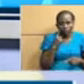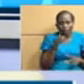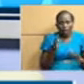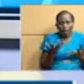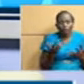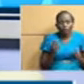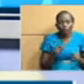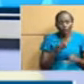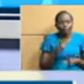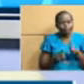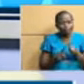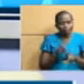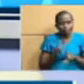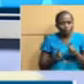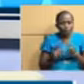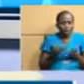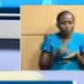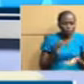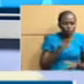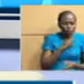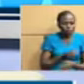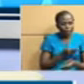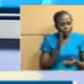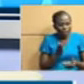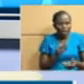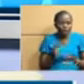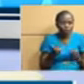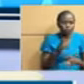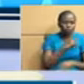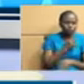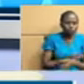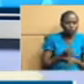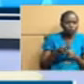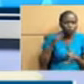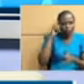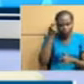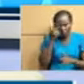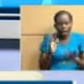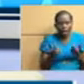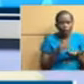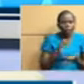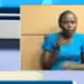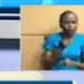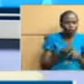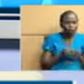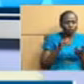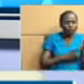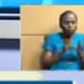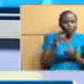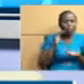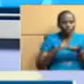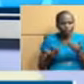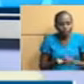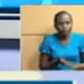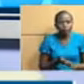ask these questions. How much resources came from the government? How much has come from development partners to come to